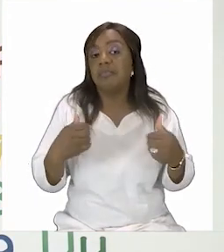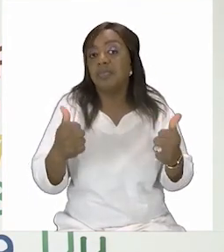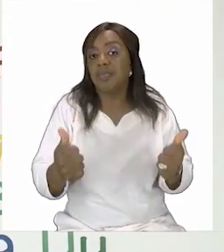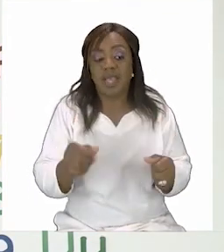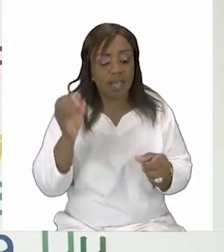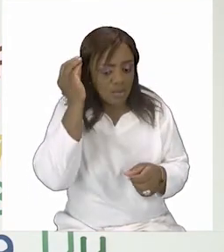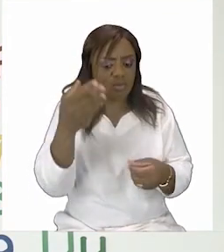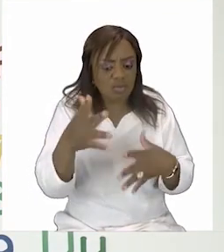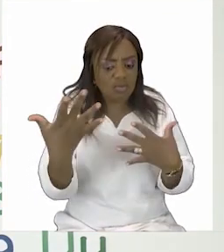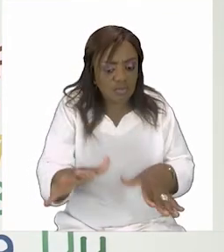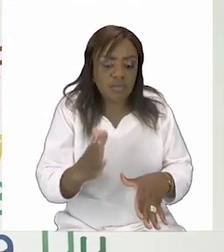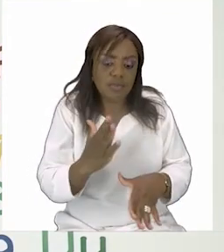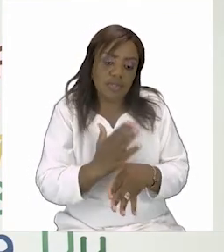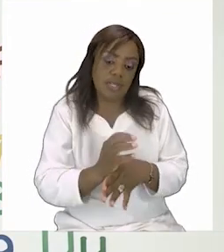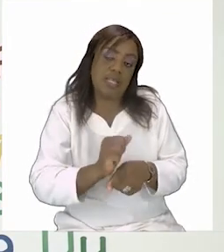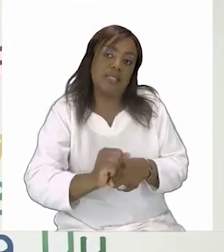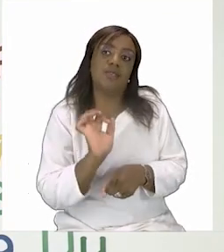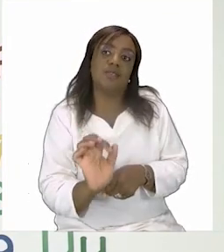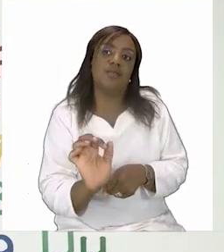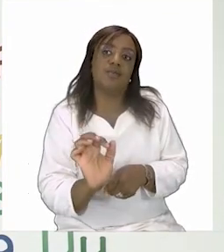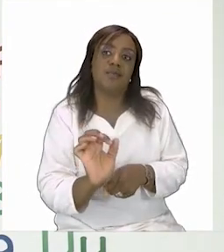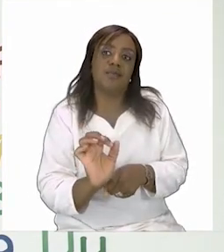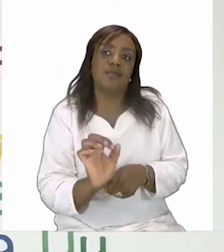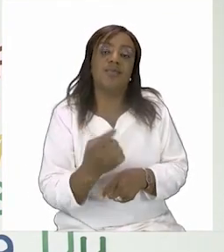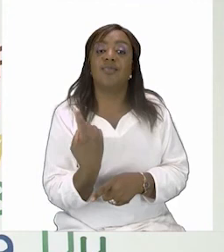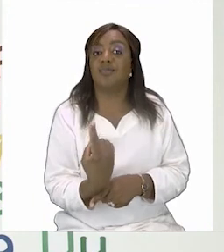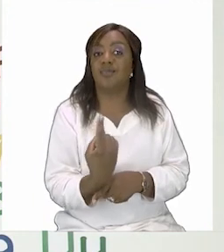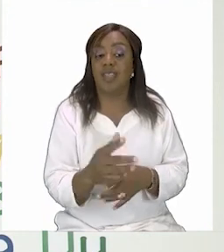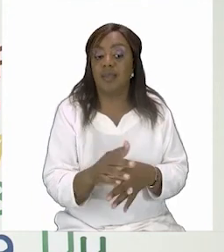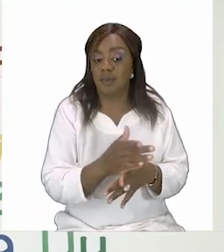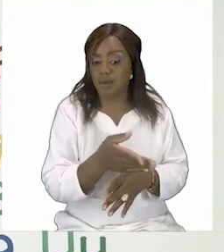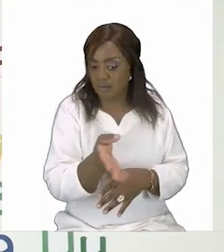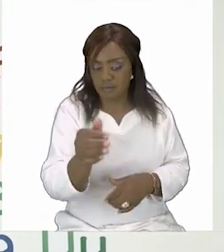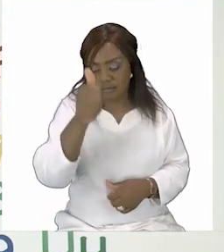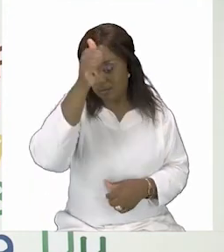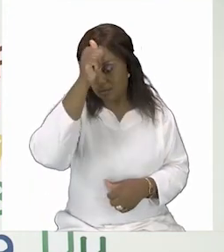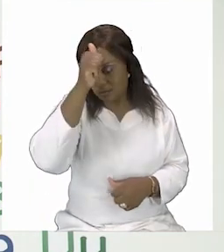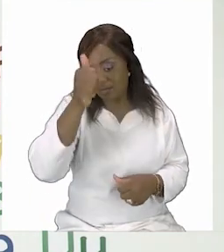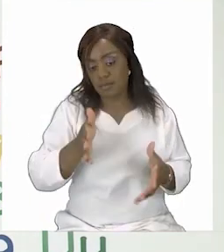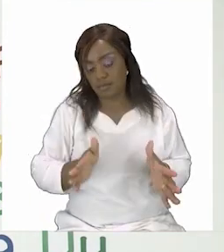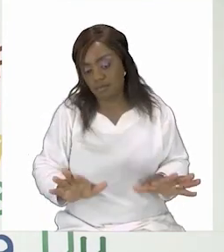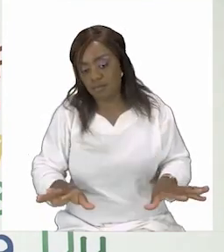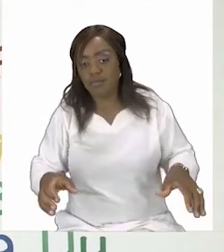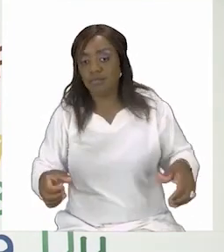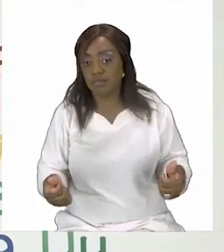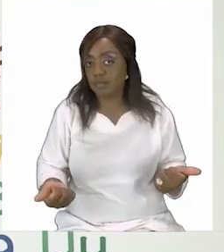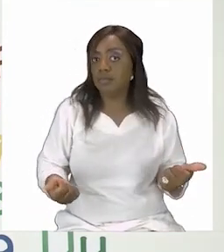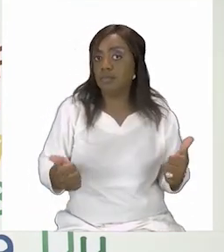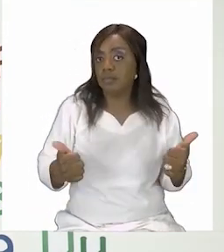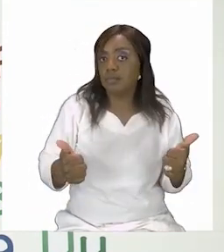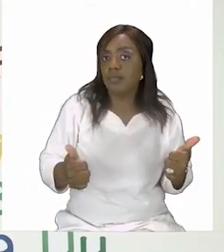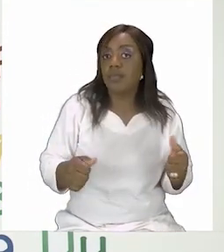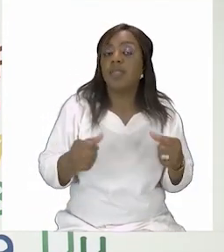complete all the exercises by yourselves because you are big boys and girls now. Now that we